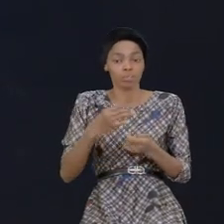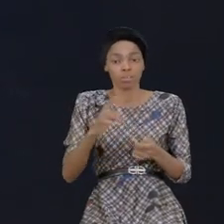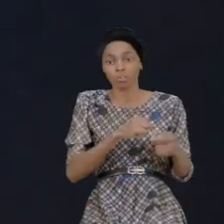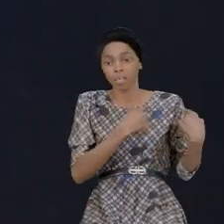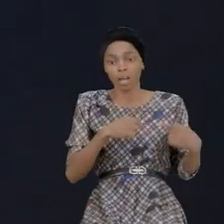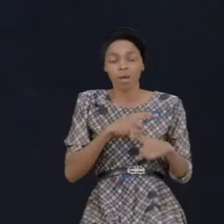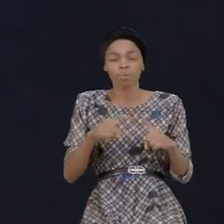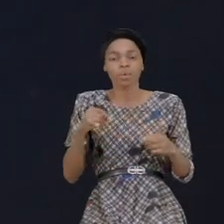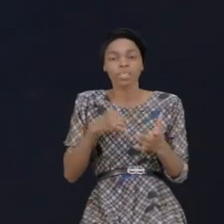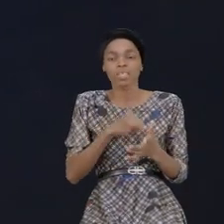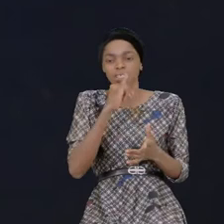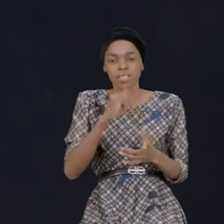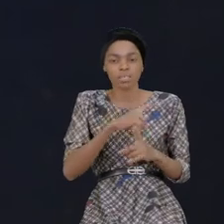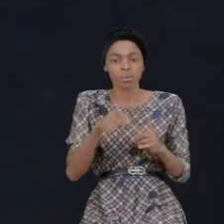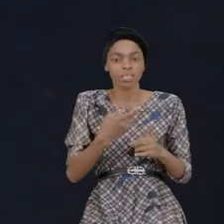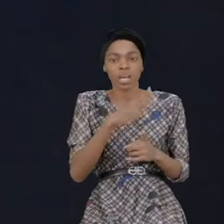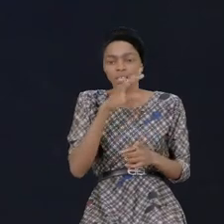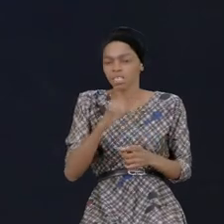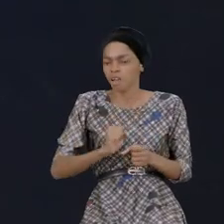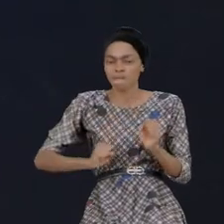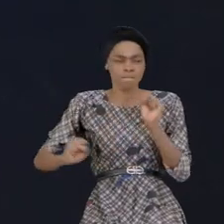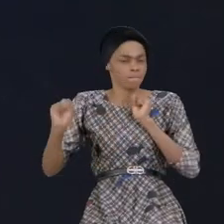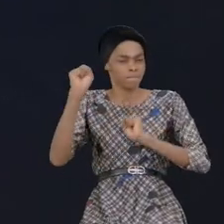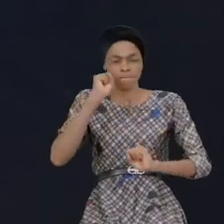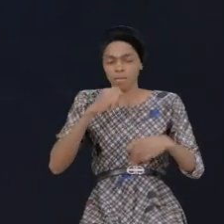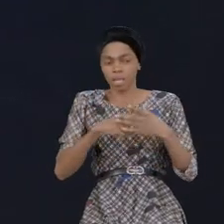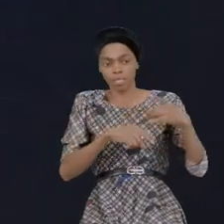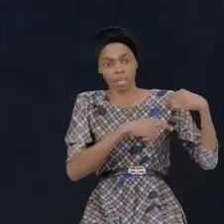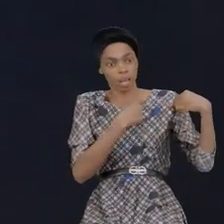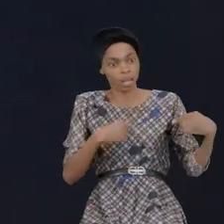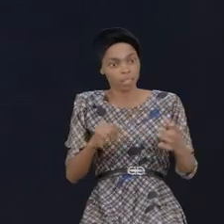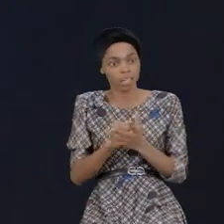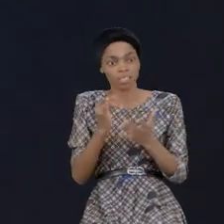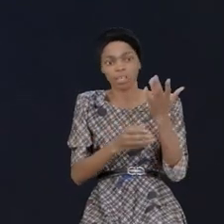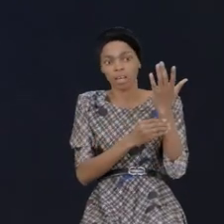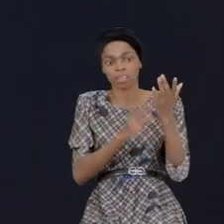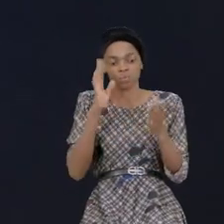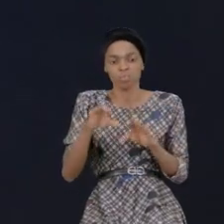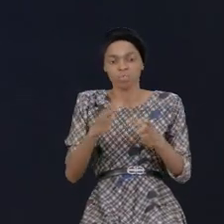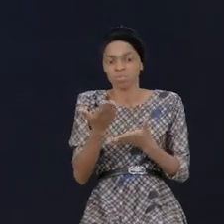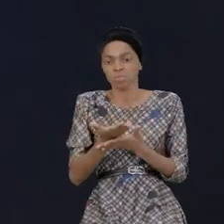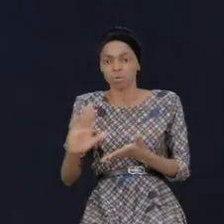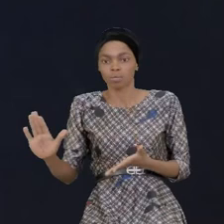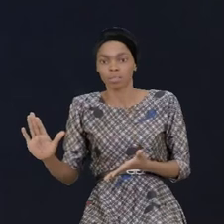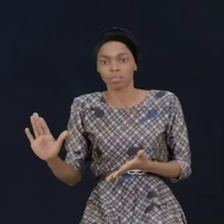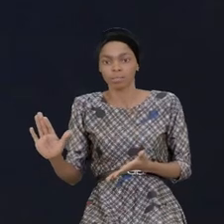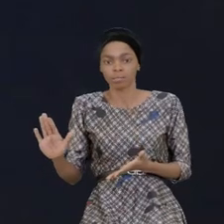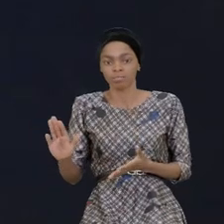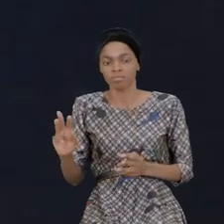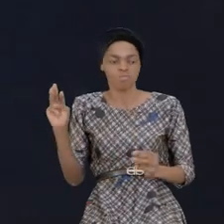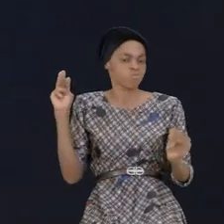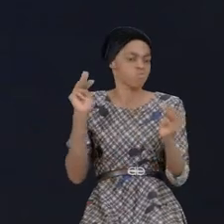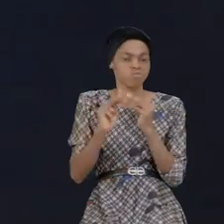and strife in the heart that the hand will do something